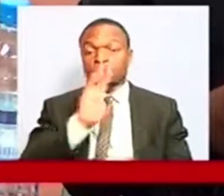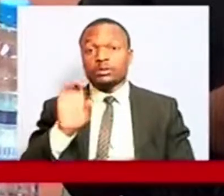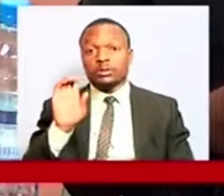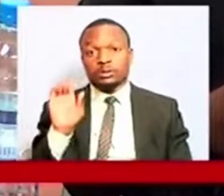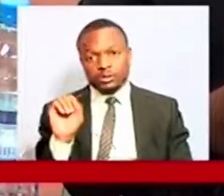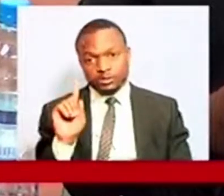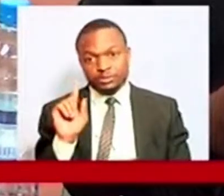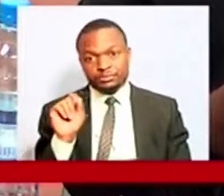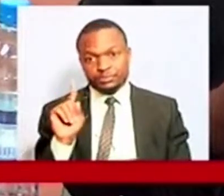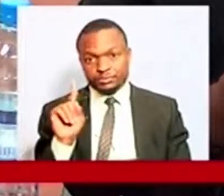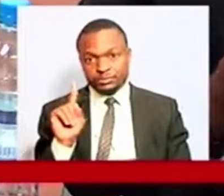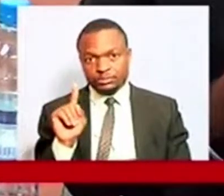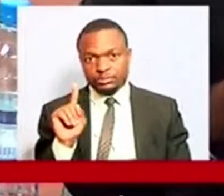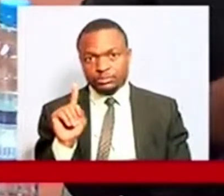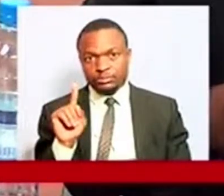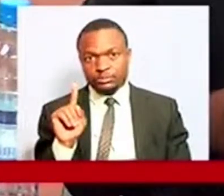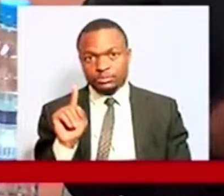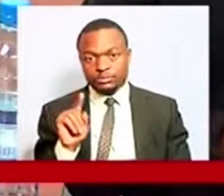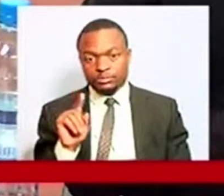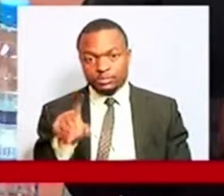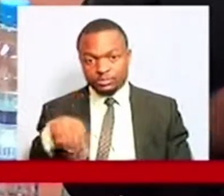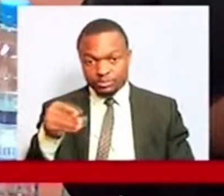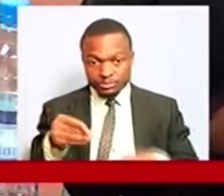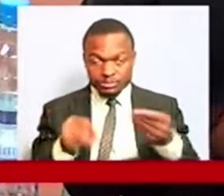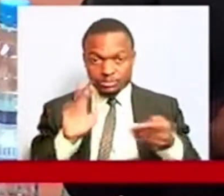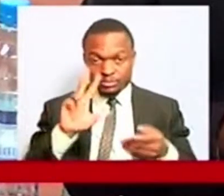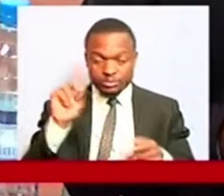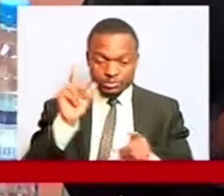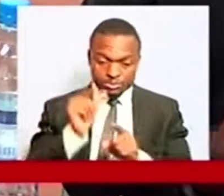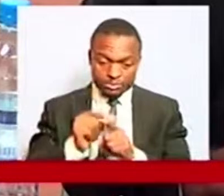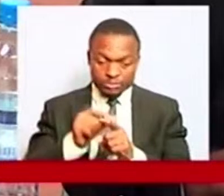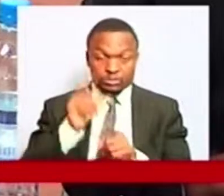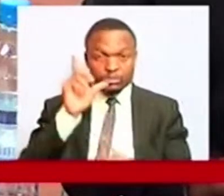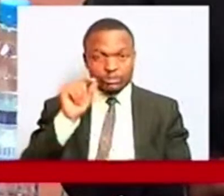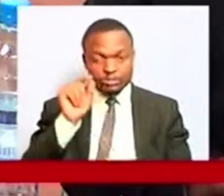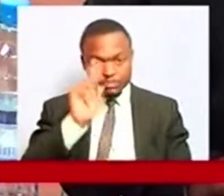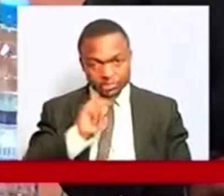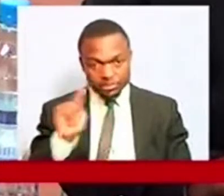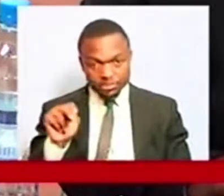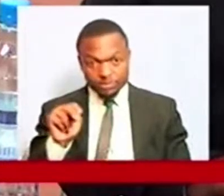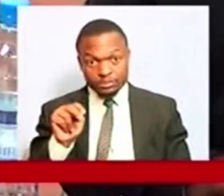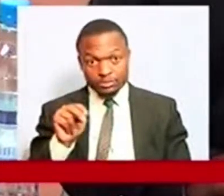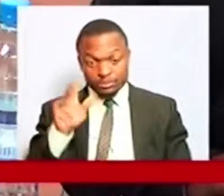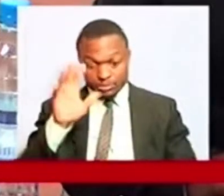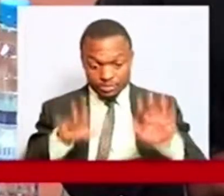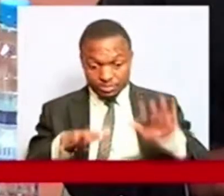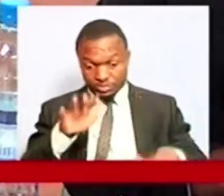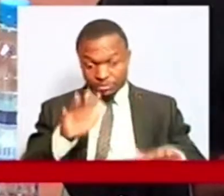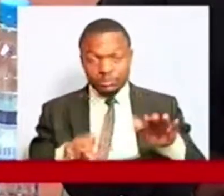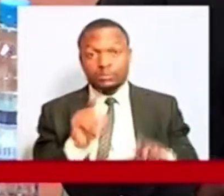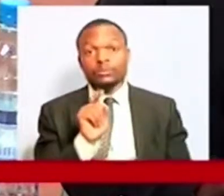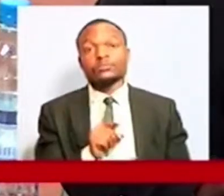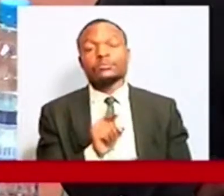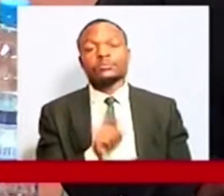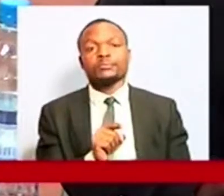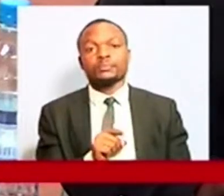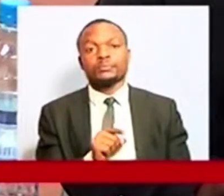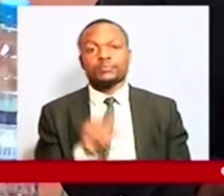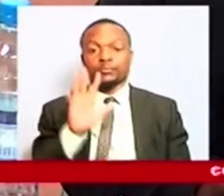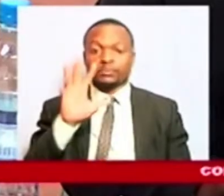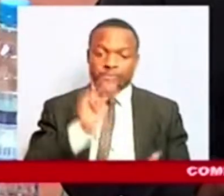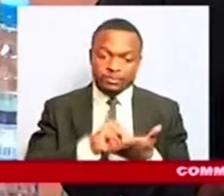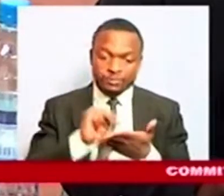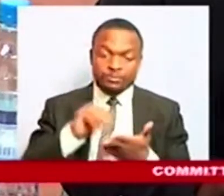21,150,611 and spent as at 31st December 2022. The remaining balance of